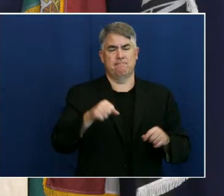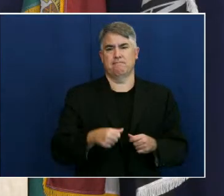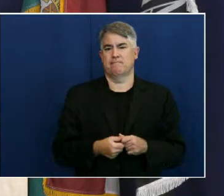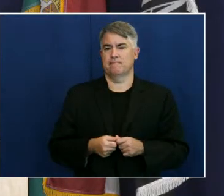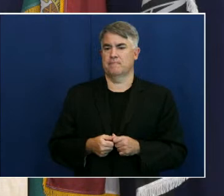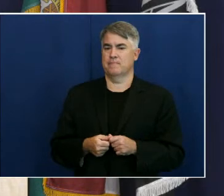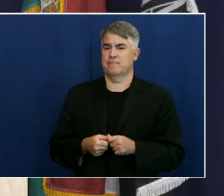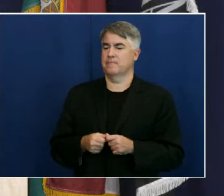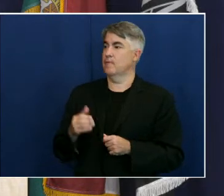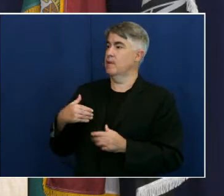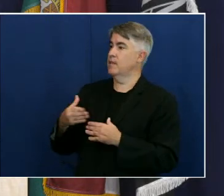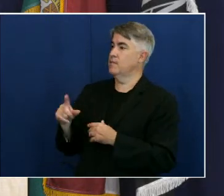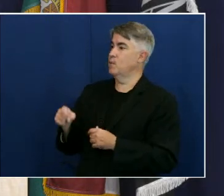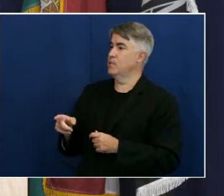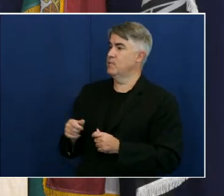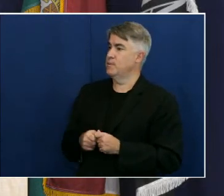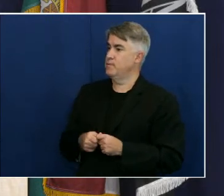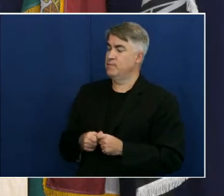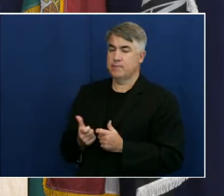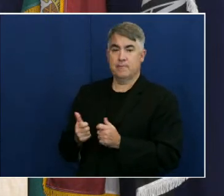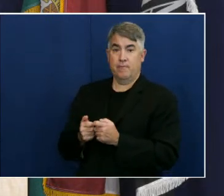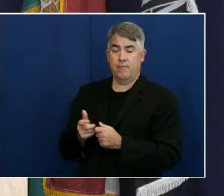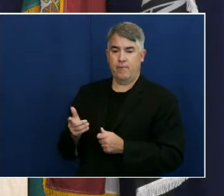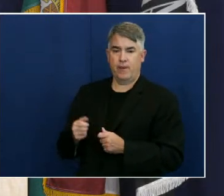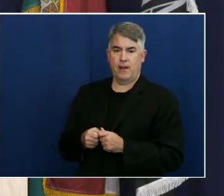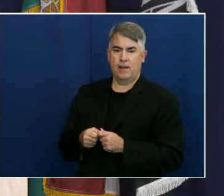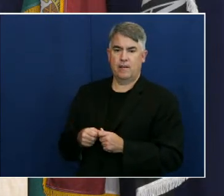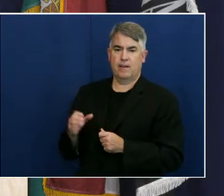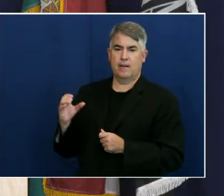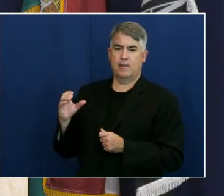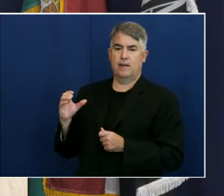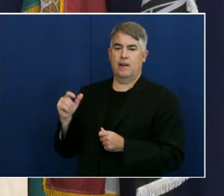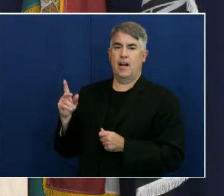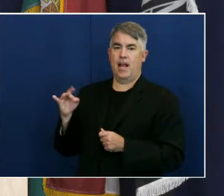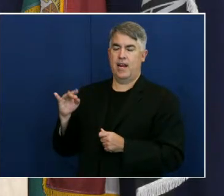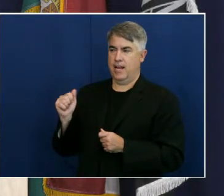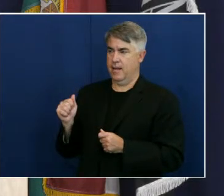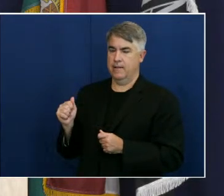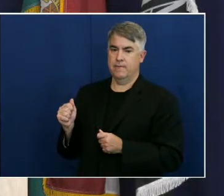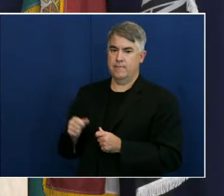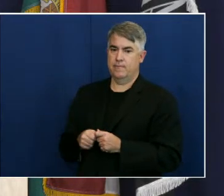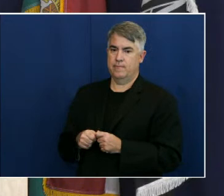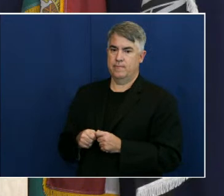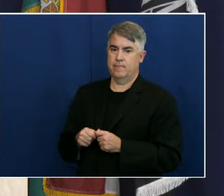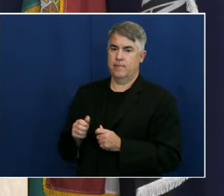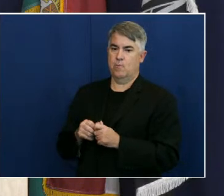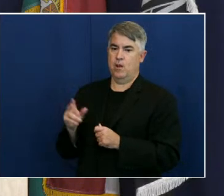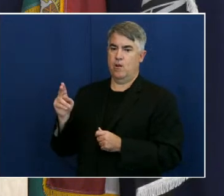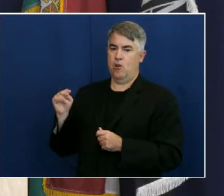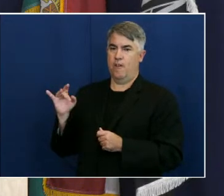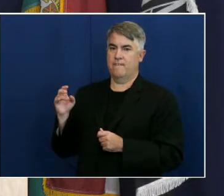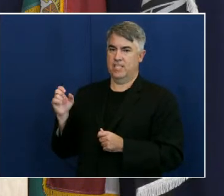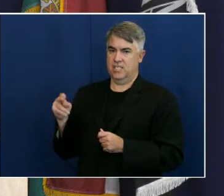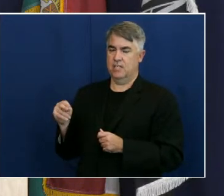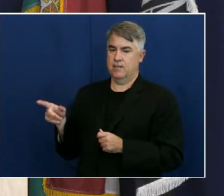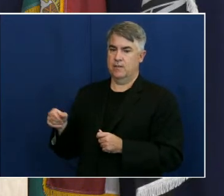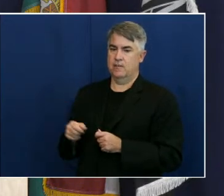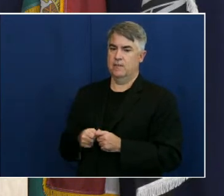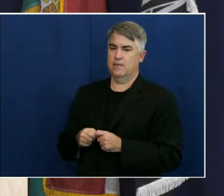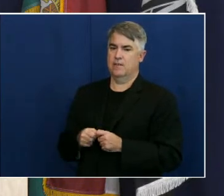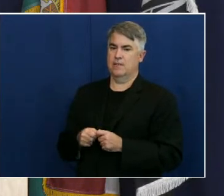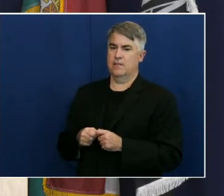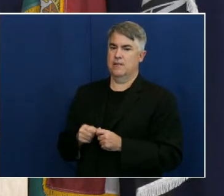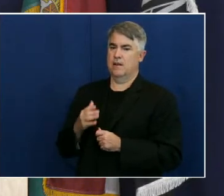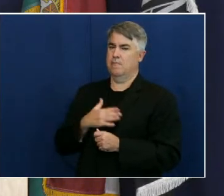This next set of questions is from Claudia Bucio with Univision San Diego, and she's requesting the first two answers in